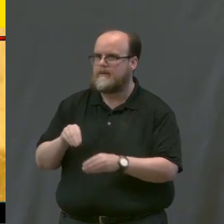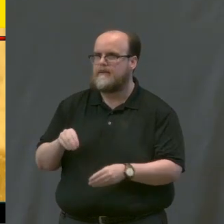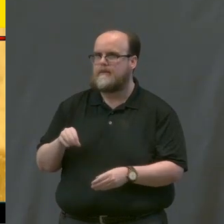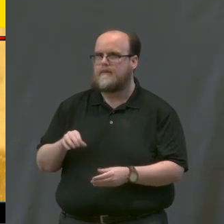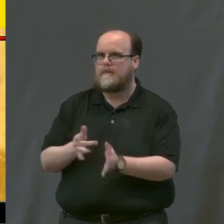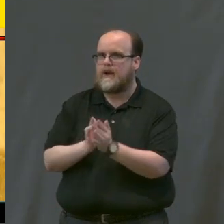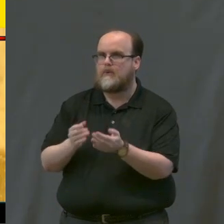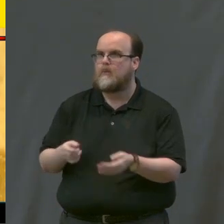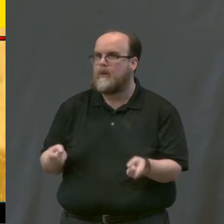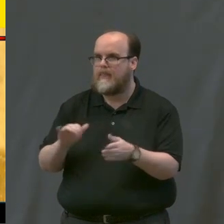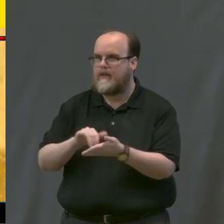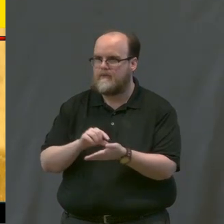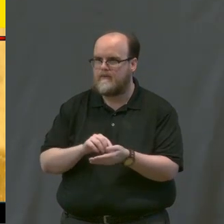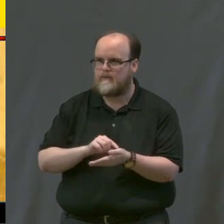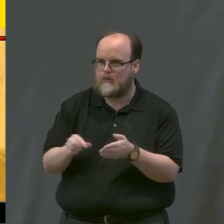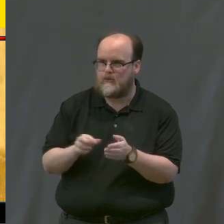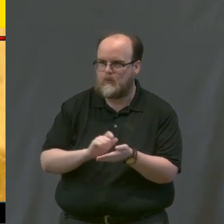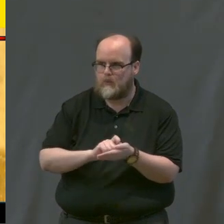When this verse was written,